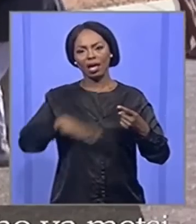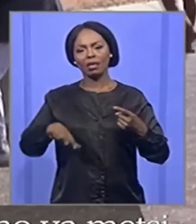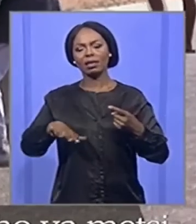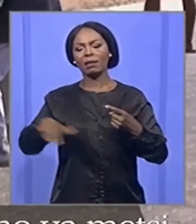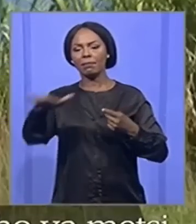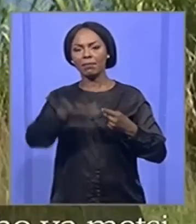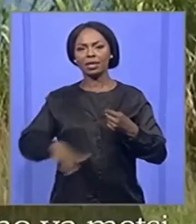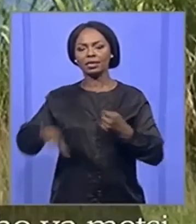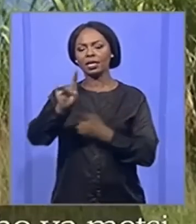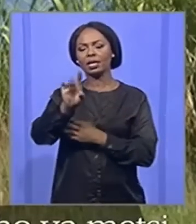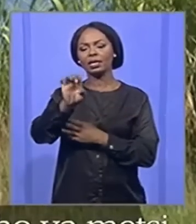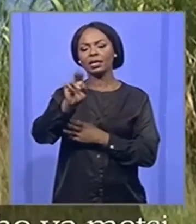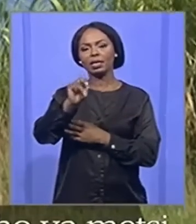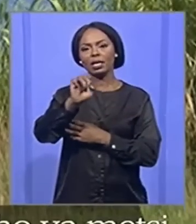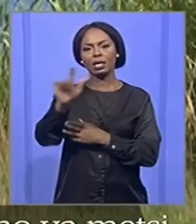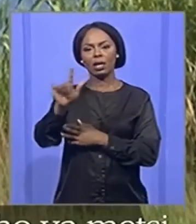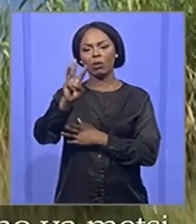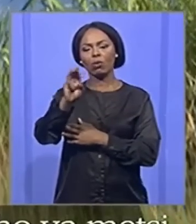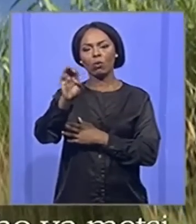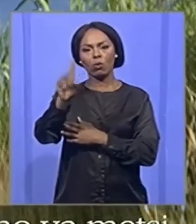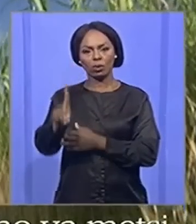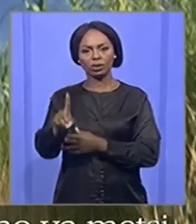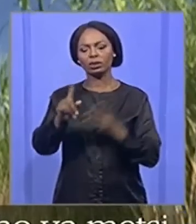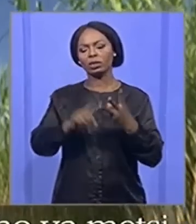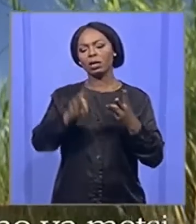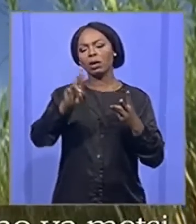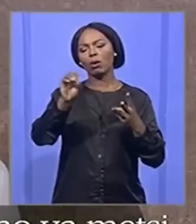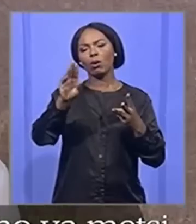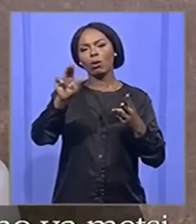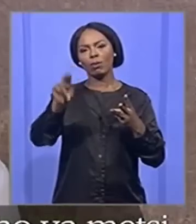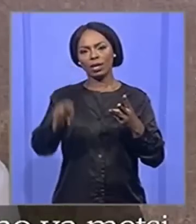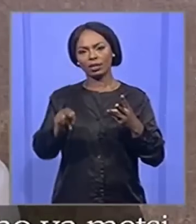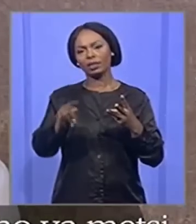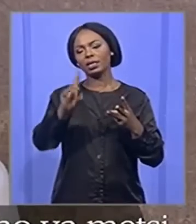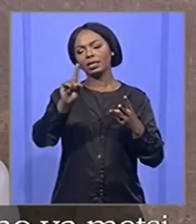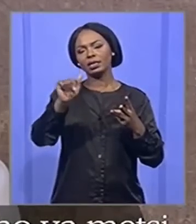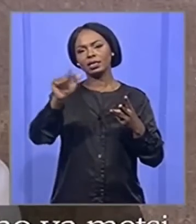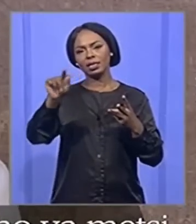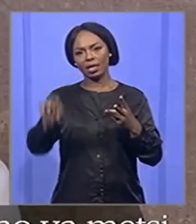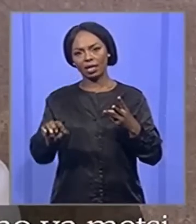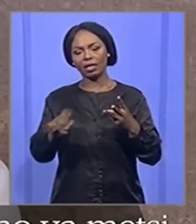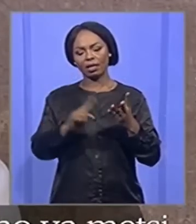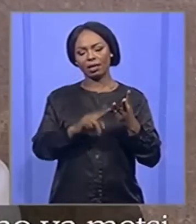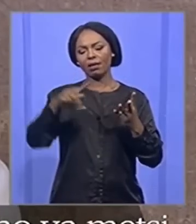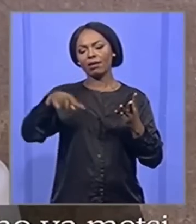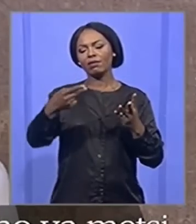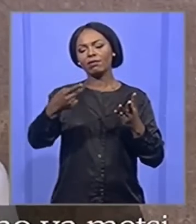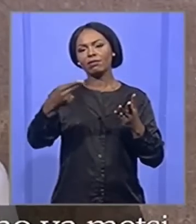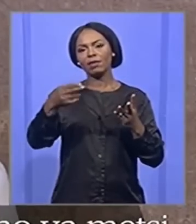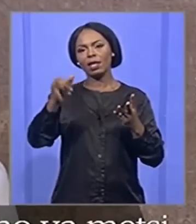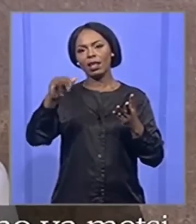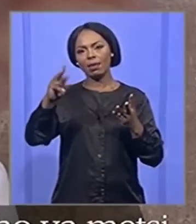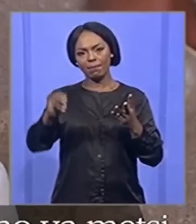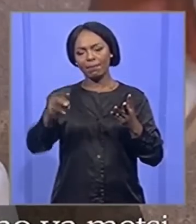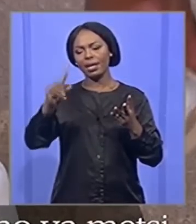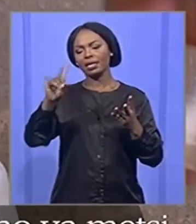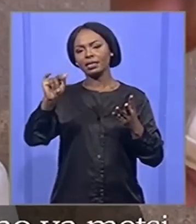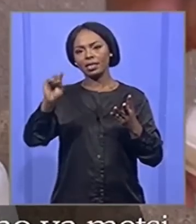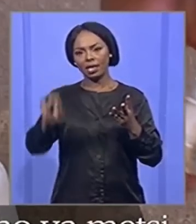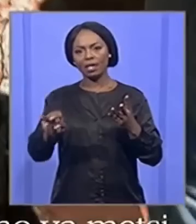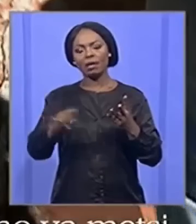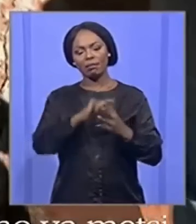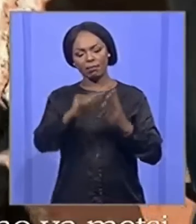Darrenwood, Robindale, and some parts of Ferndale. These are the last areas that remain to